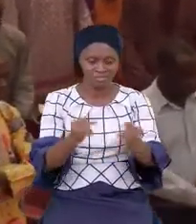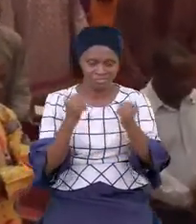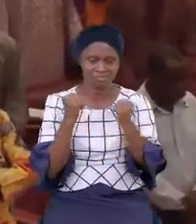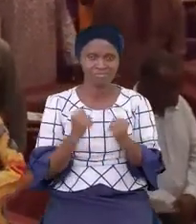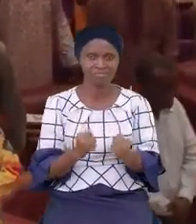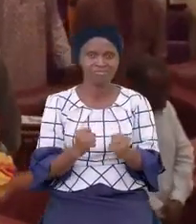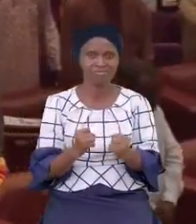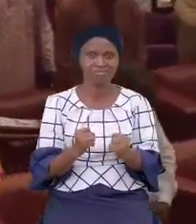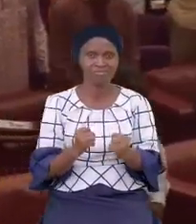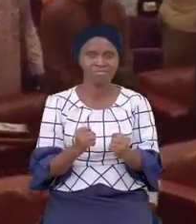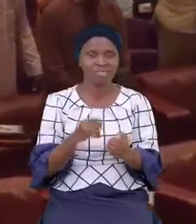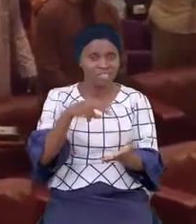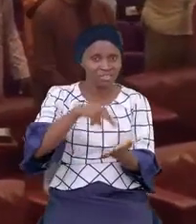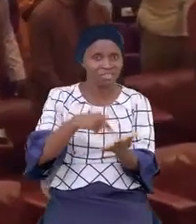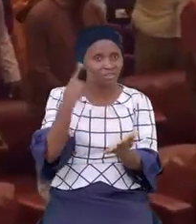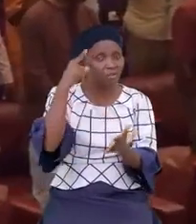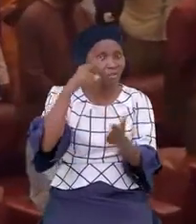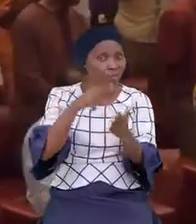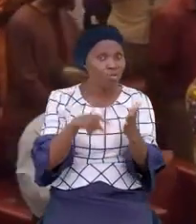for what you believe.